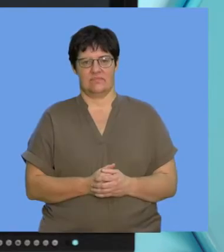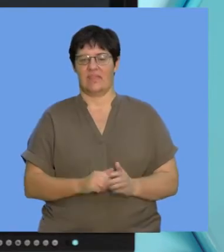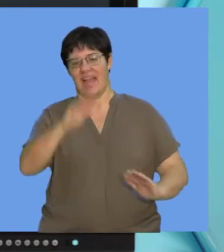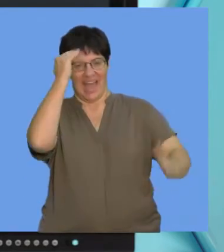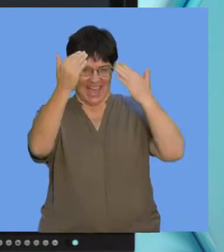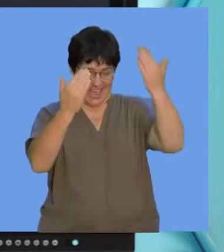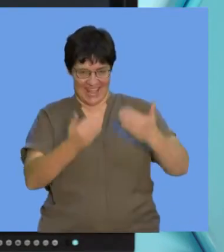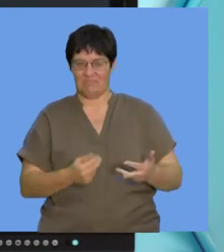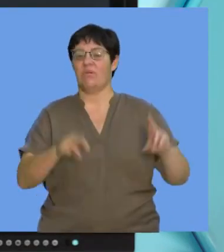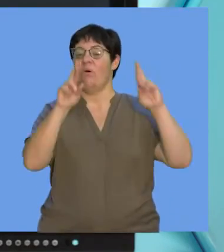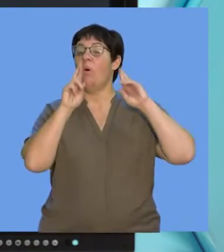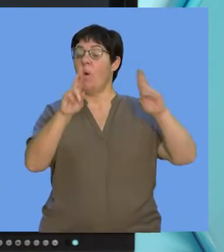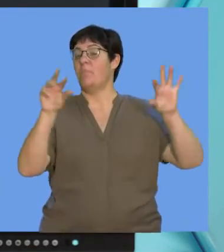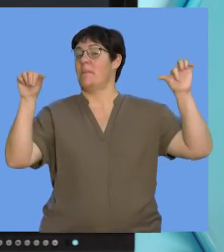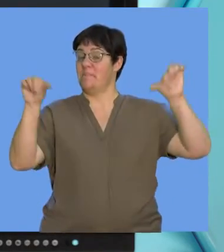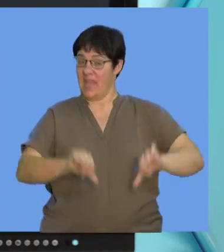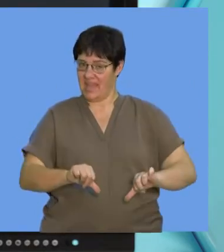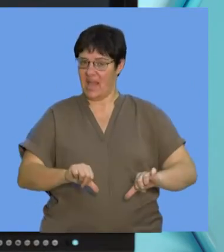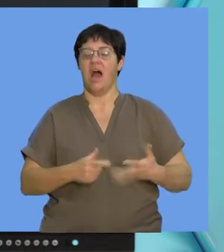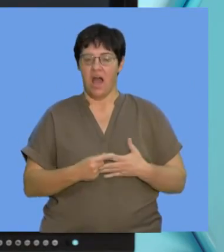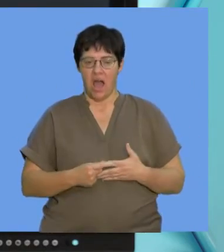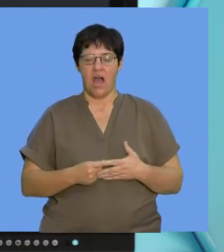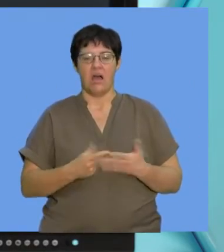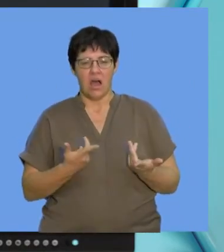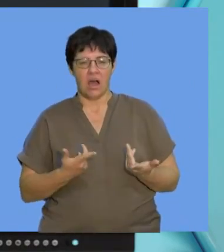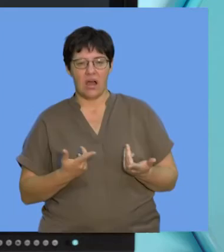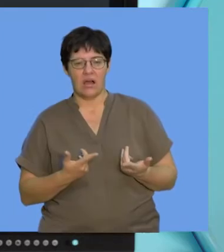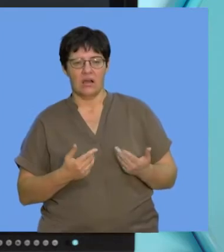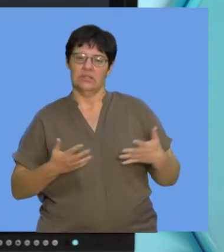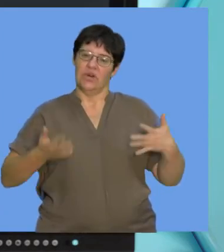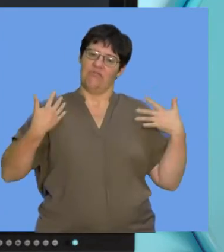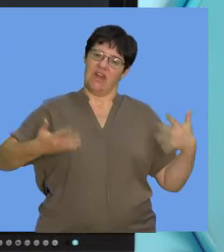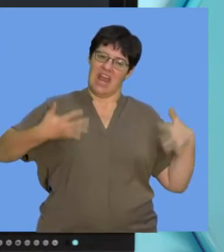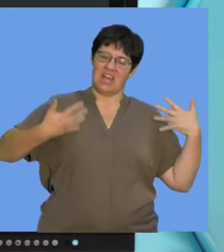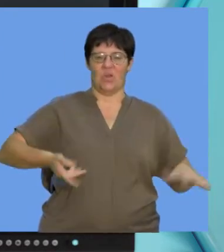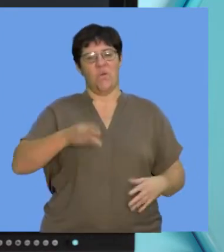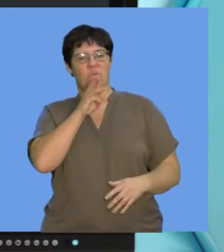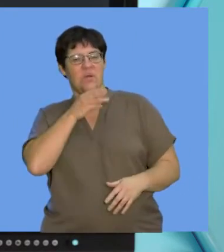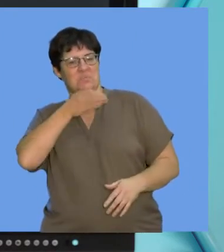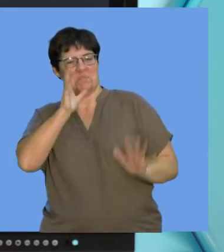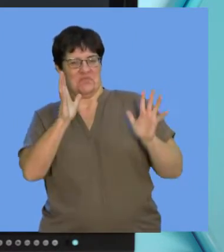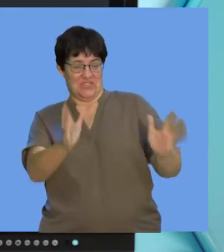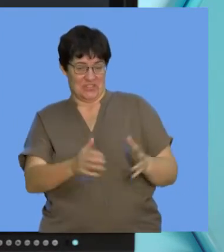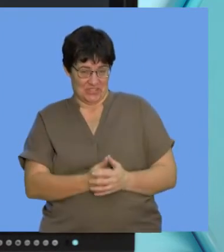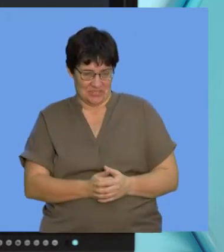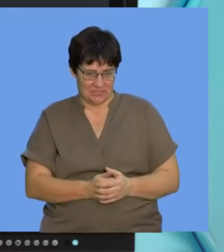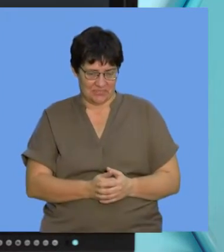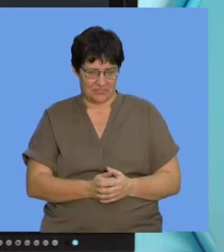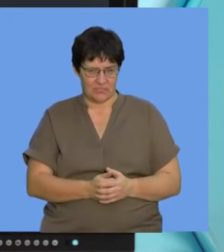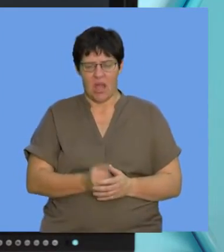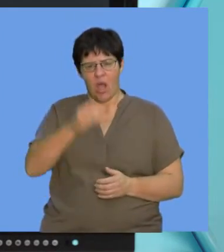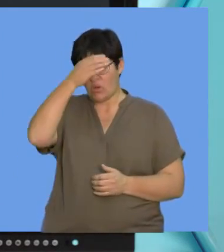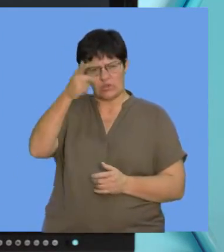Hi guys, I hope you are back and you had some water and you've refreshed a bit. So we're still looking at the concept